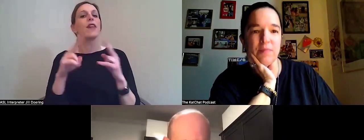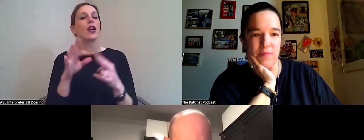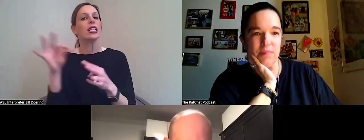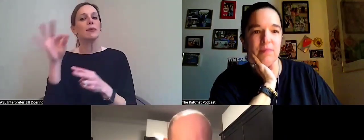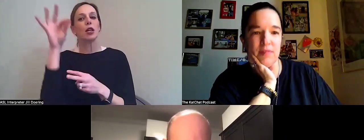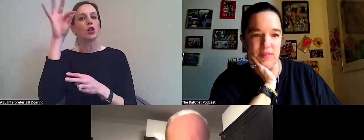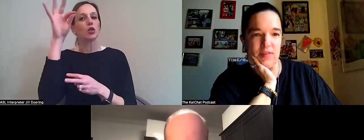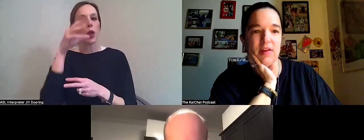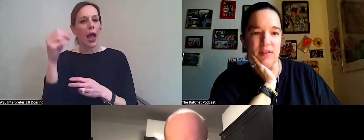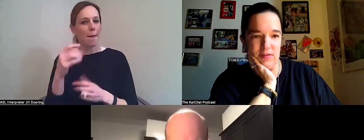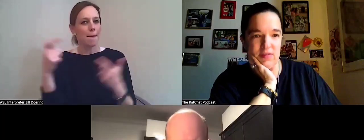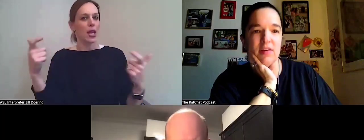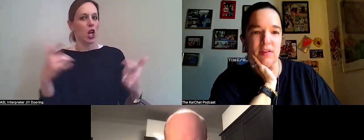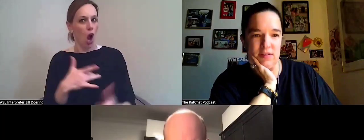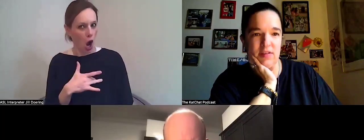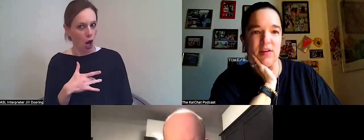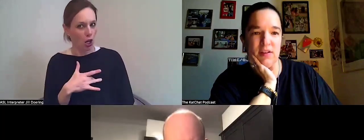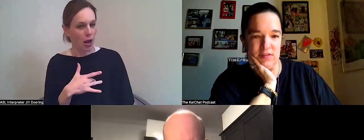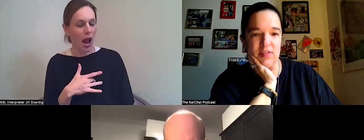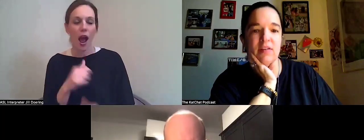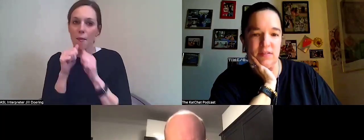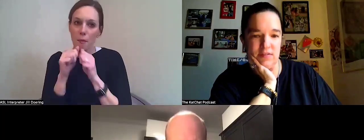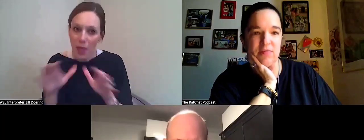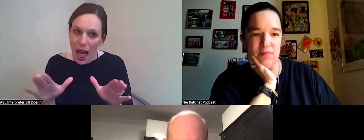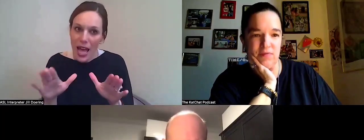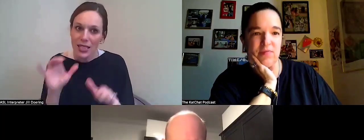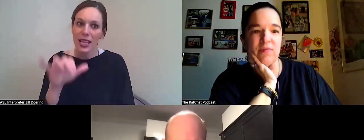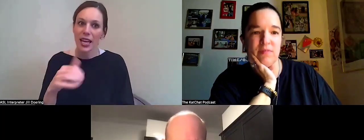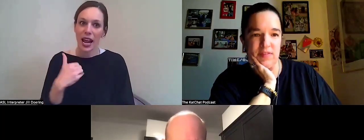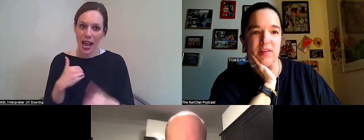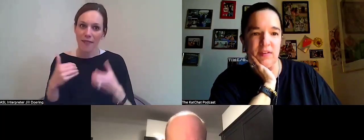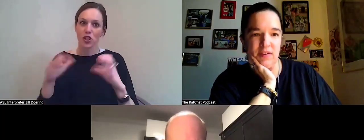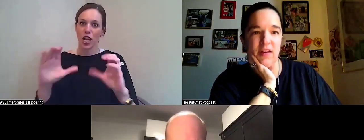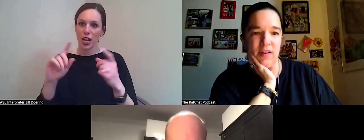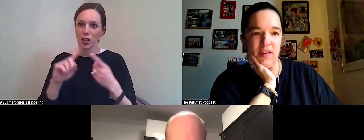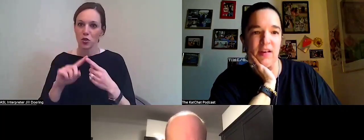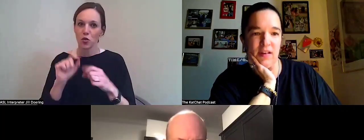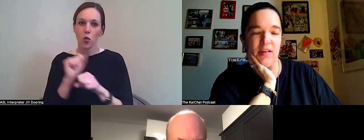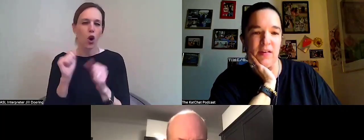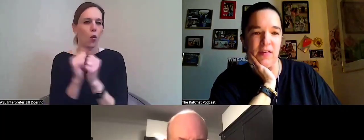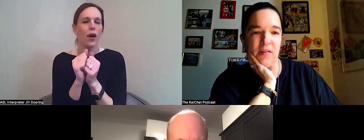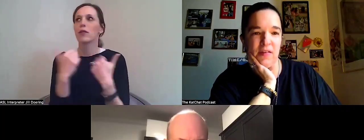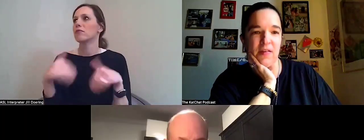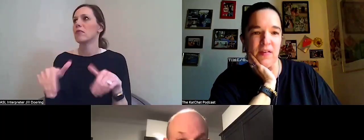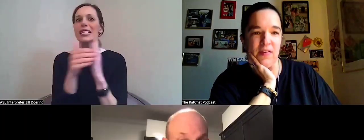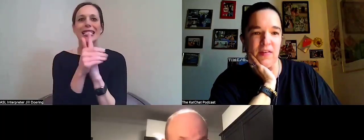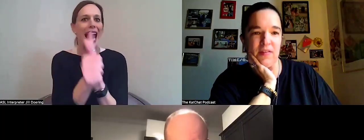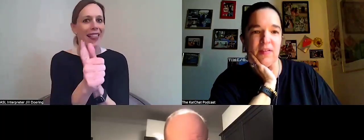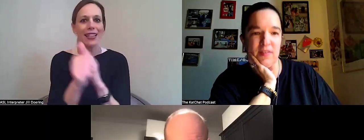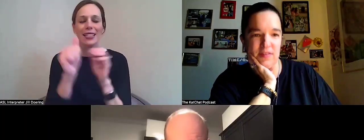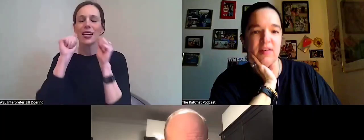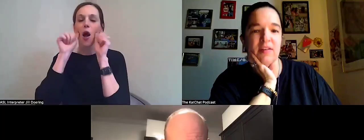heart. So I'm blessed that I get a chance to work with such talented,